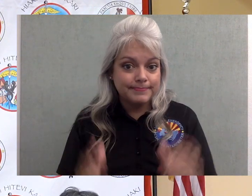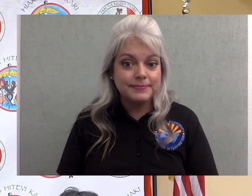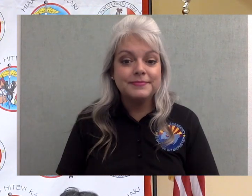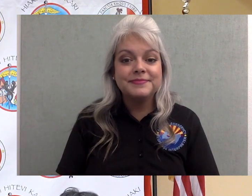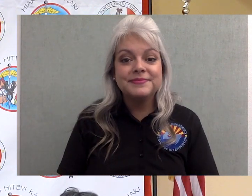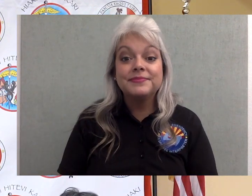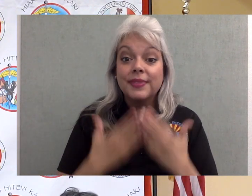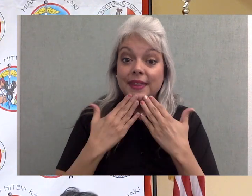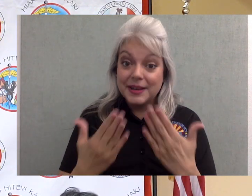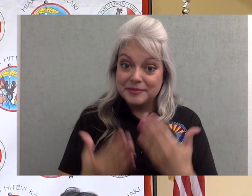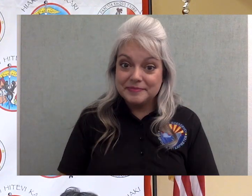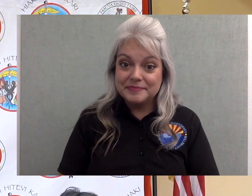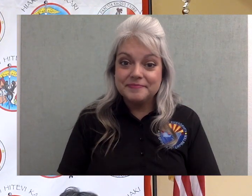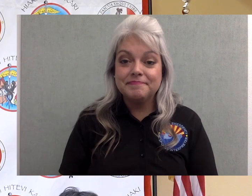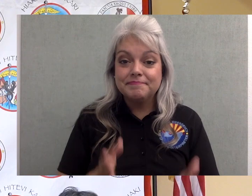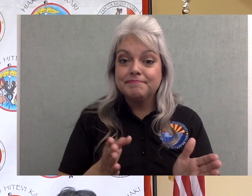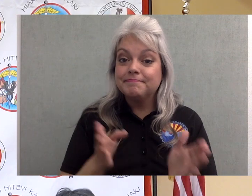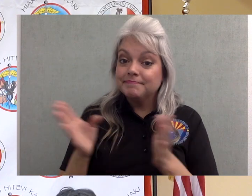Thank you.